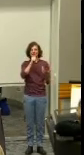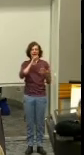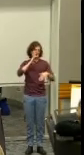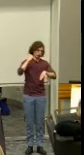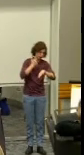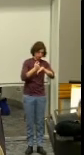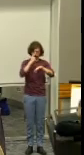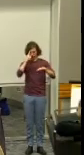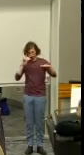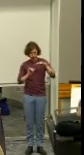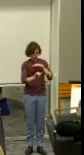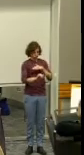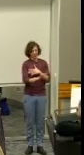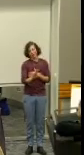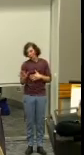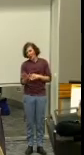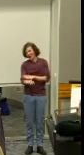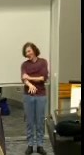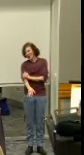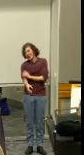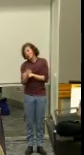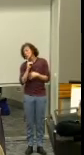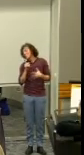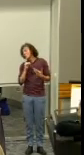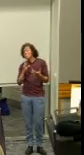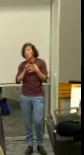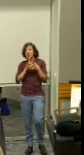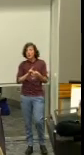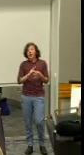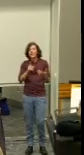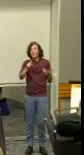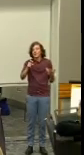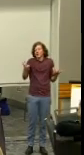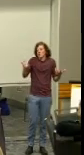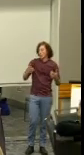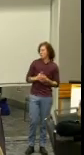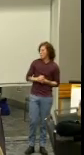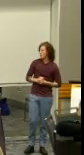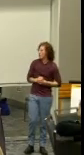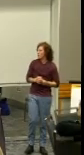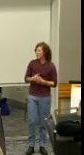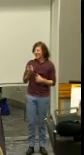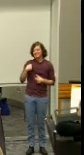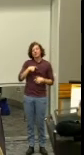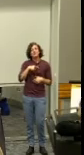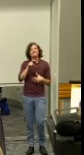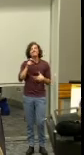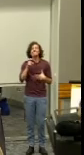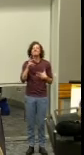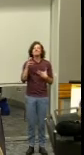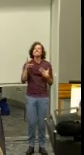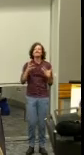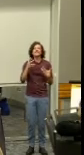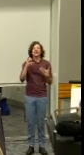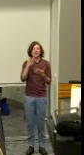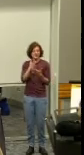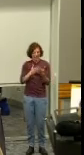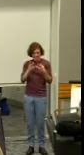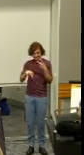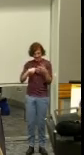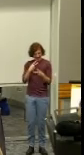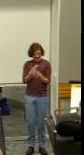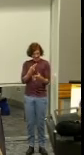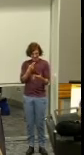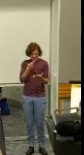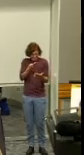It really is about what the need is, but we kind of we have to have some form of like fiscal focus